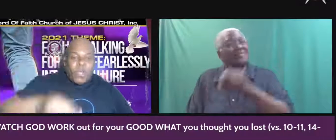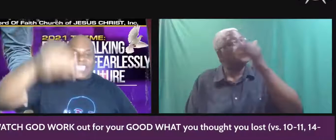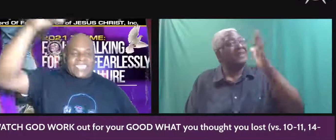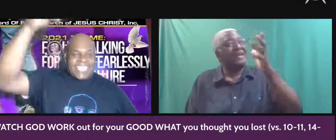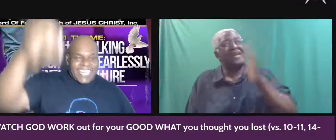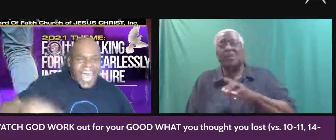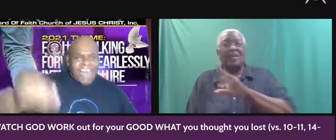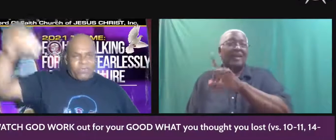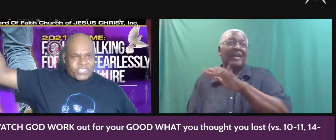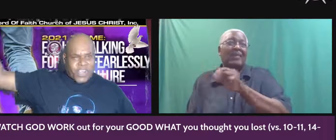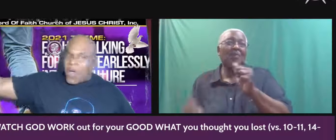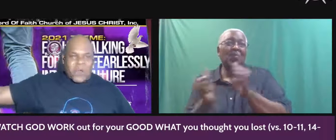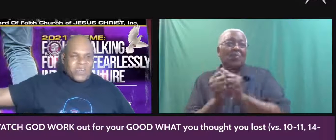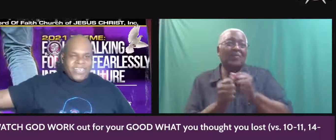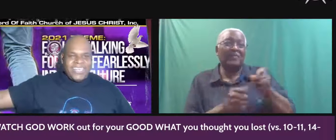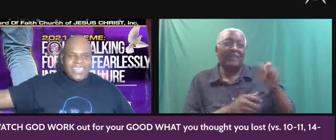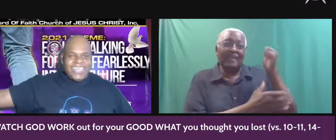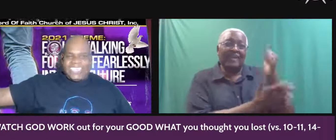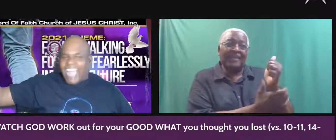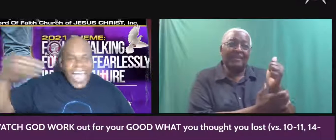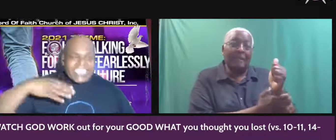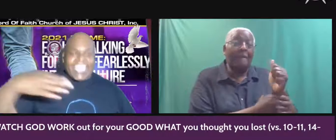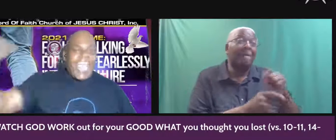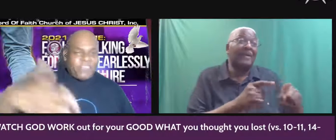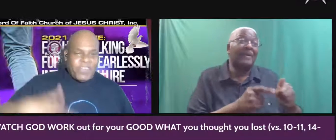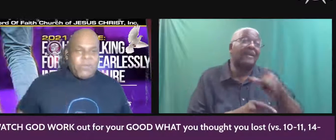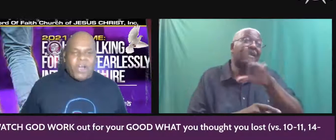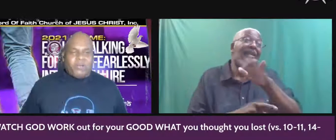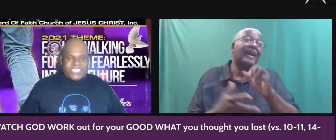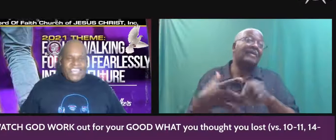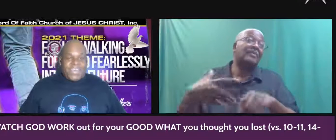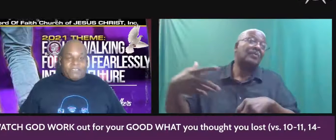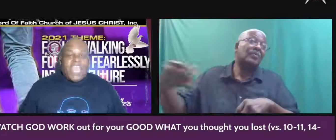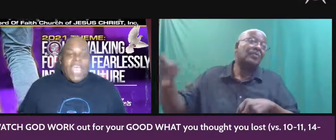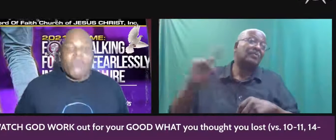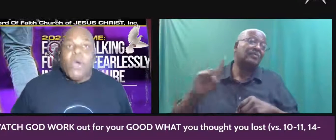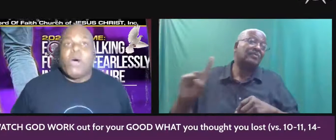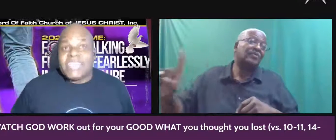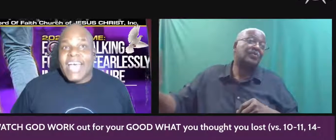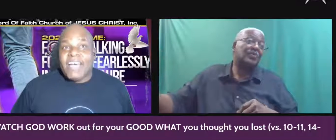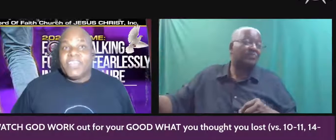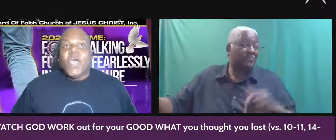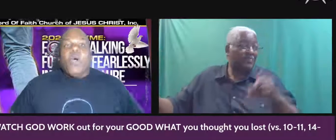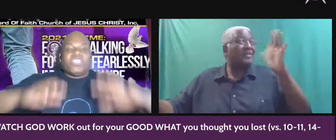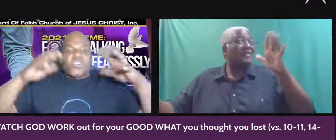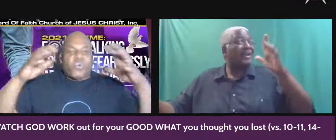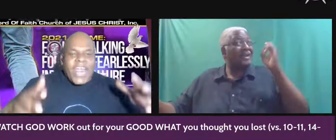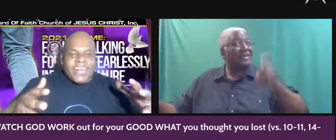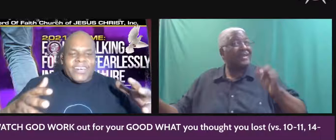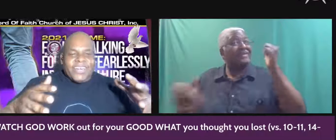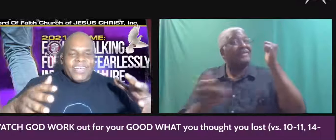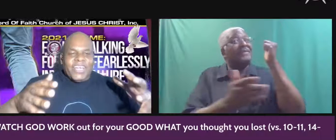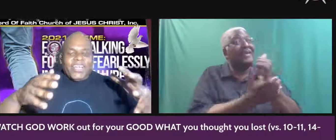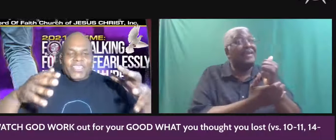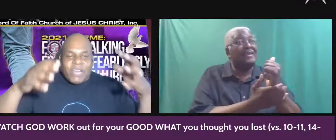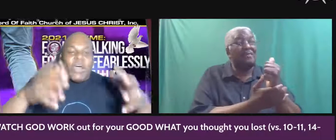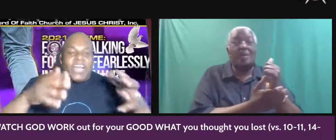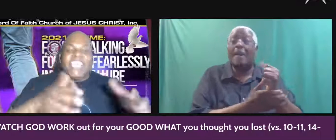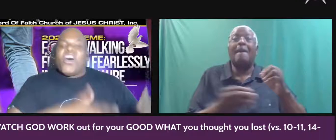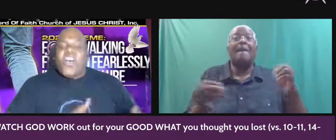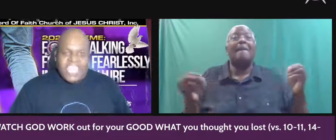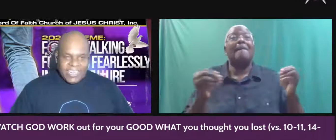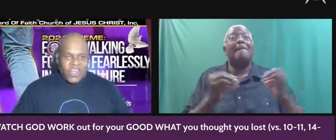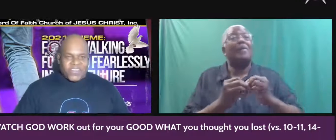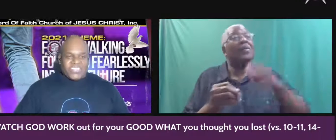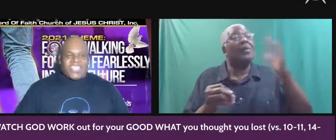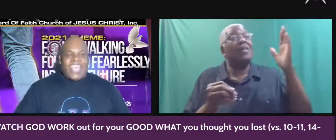But once Lot was gone, God gave him what was left. And what was left was greater than what